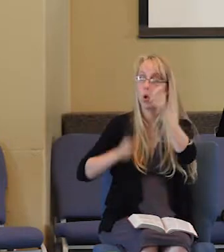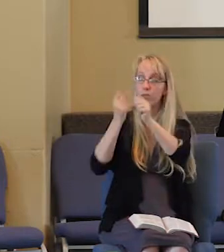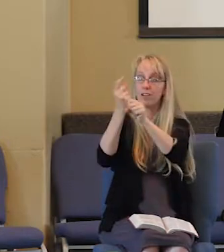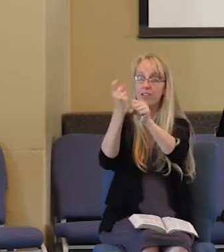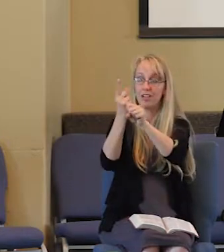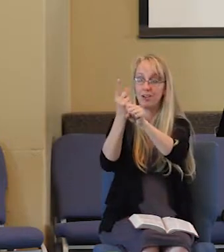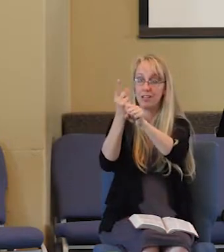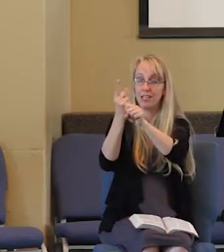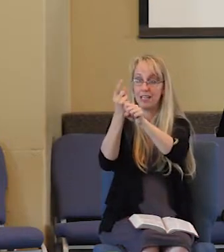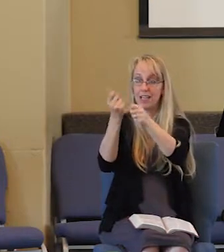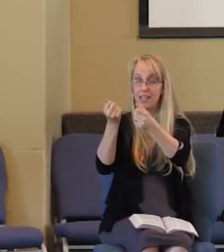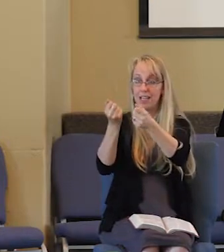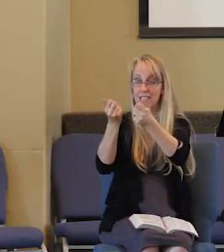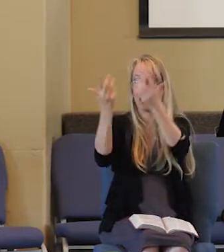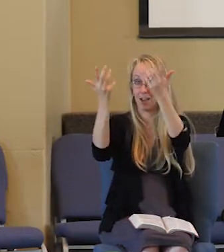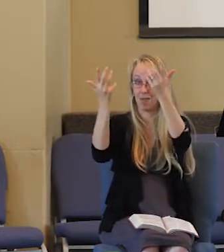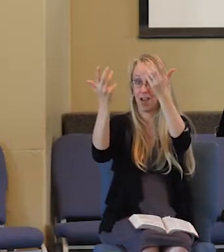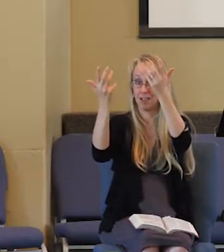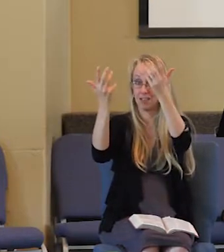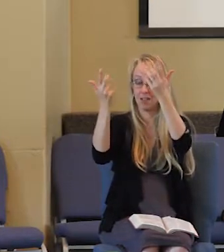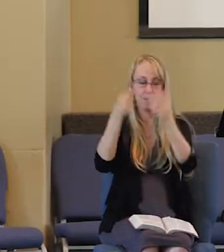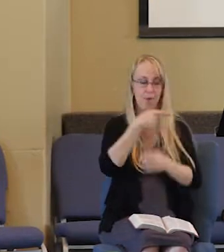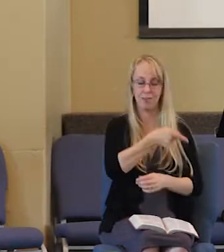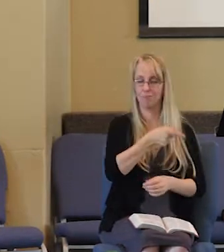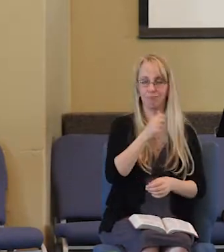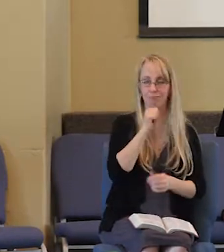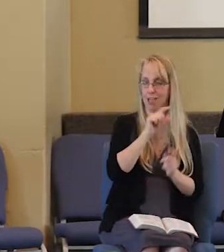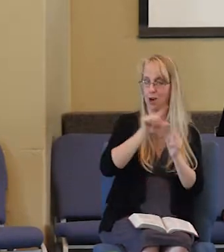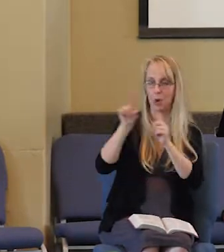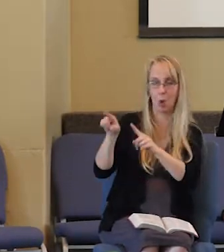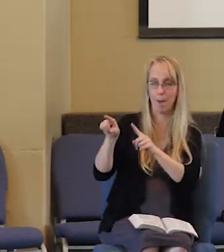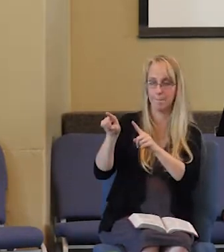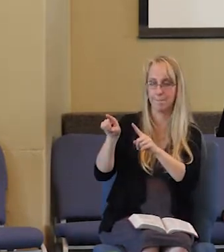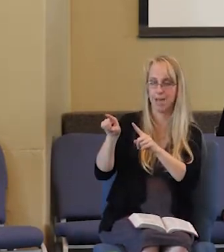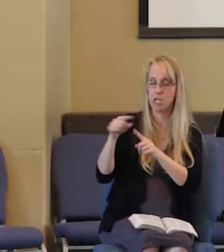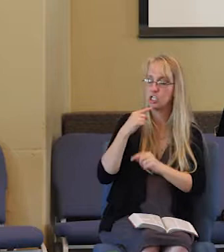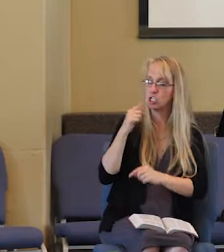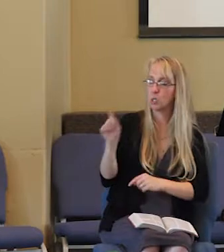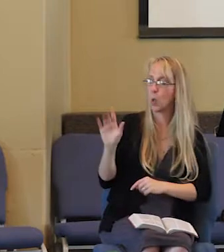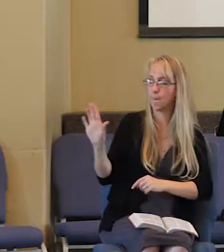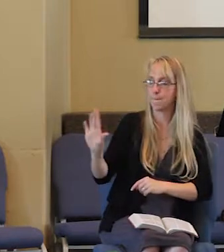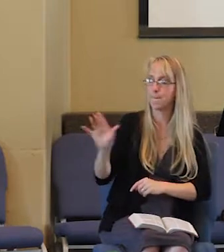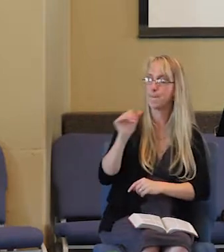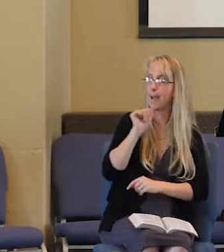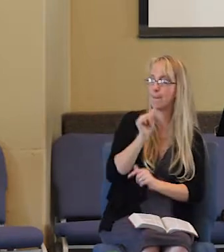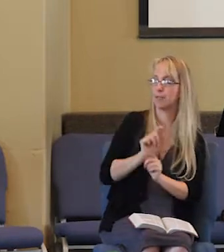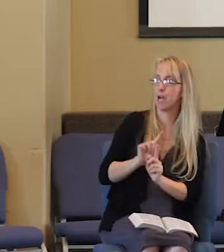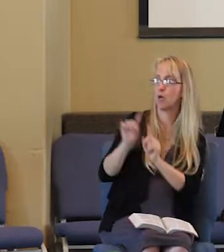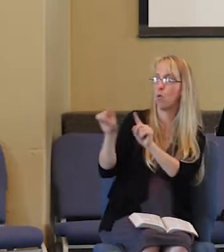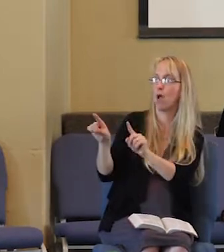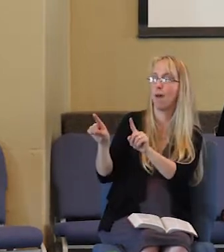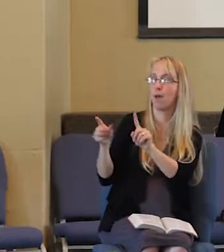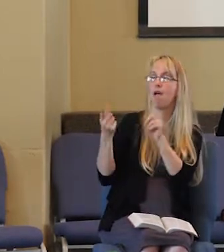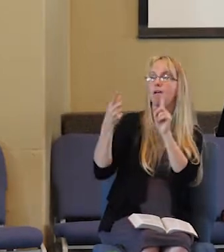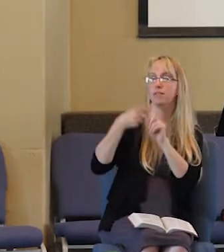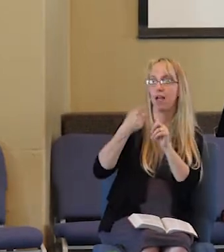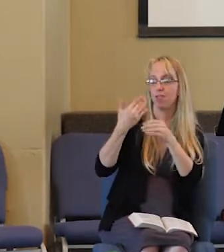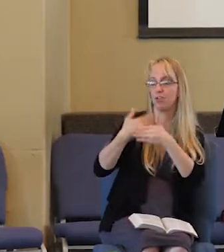yearly sacrifice and pay his vow. But Hannah did not go up, for she said to her husband, I will not go